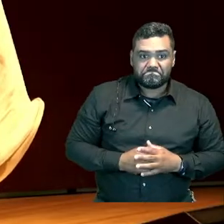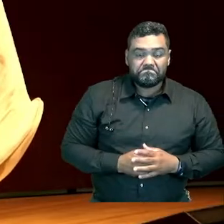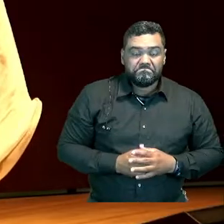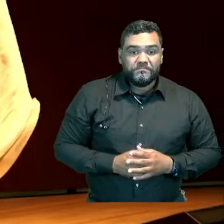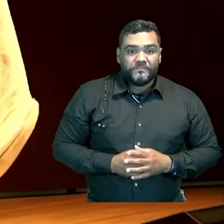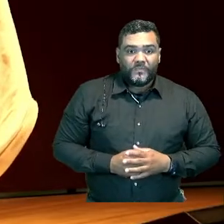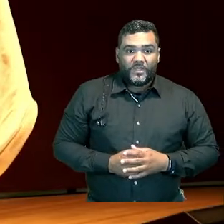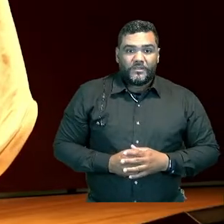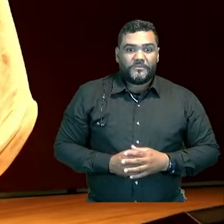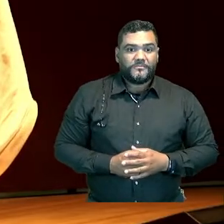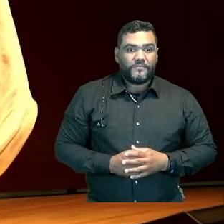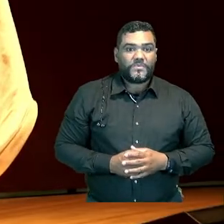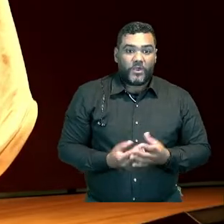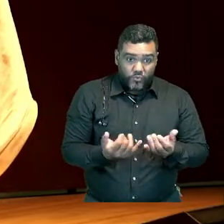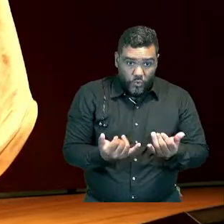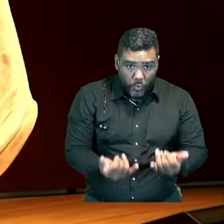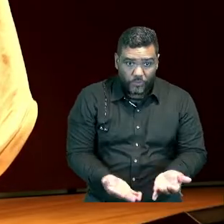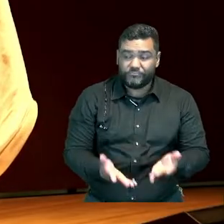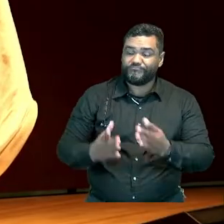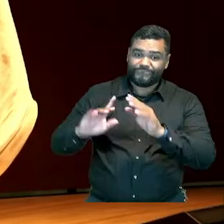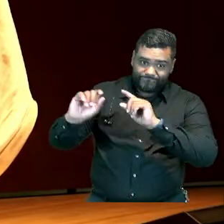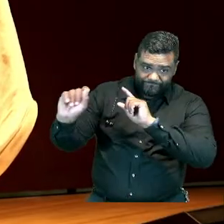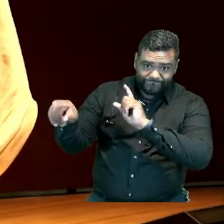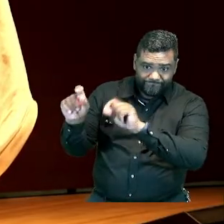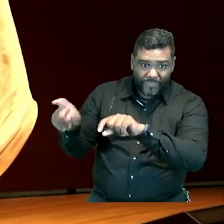our wonderful panelists.